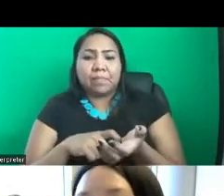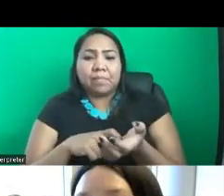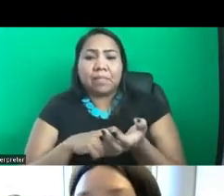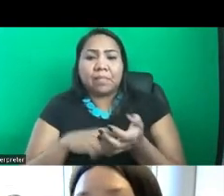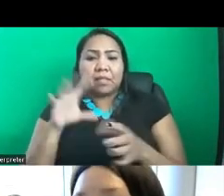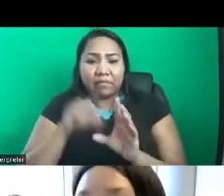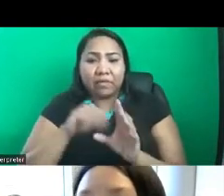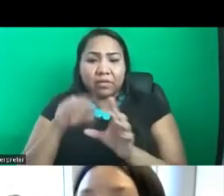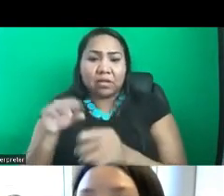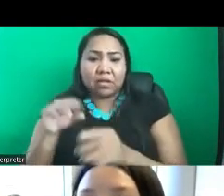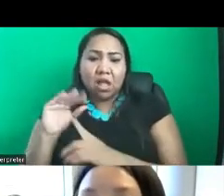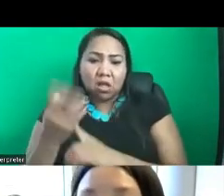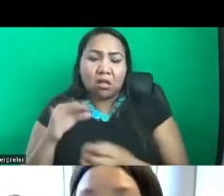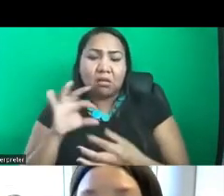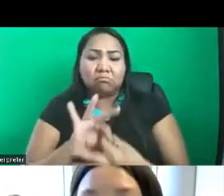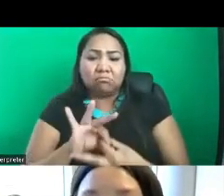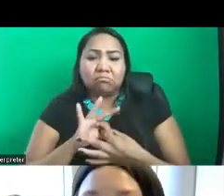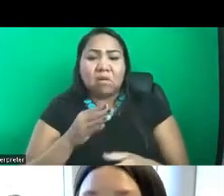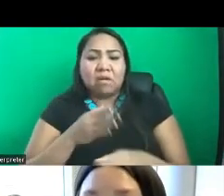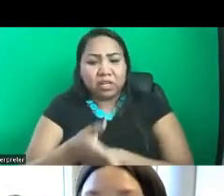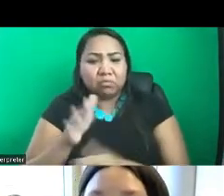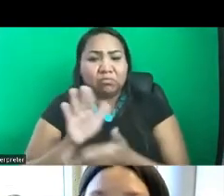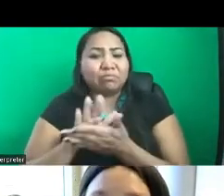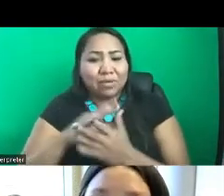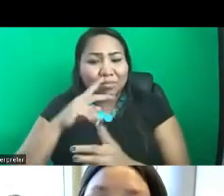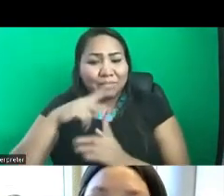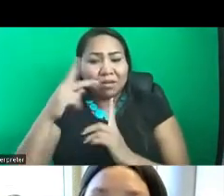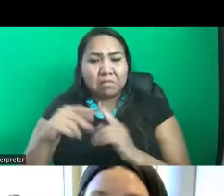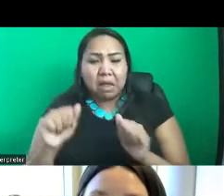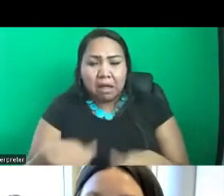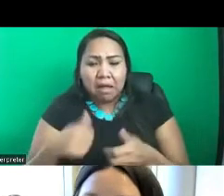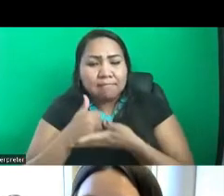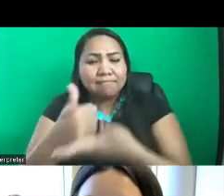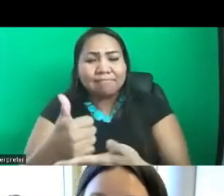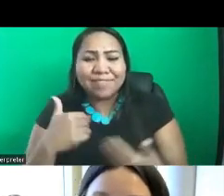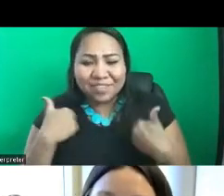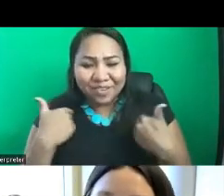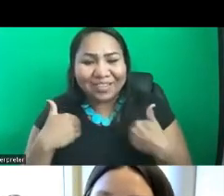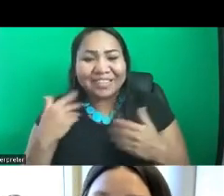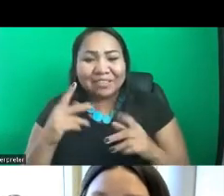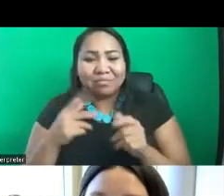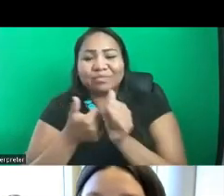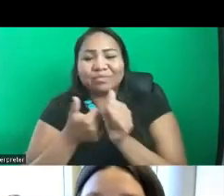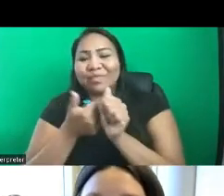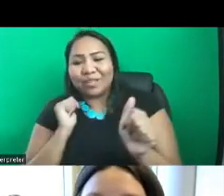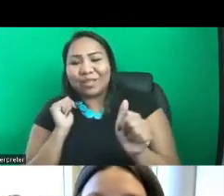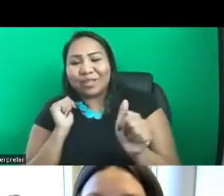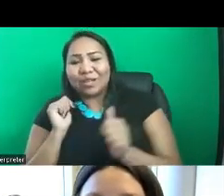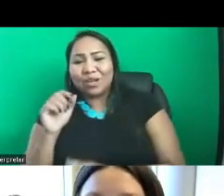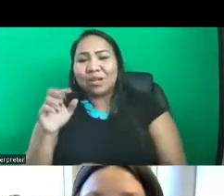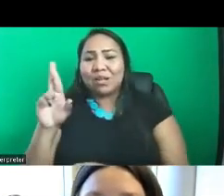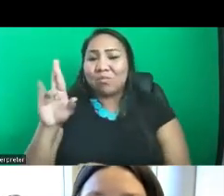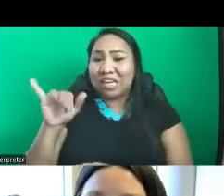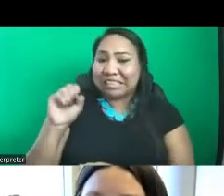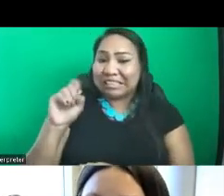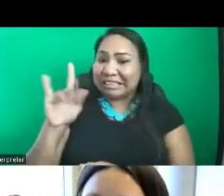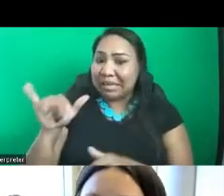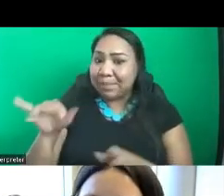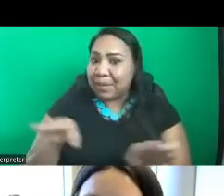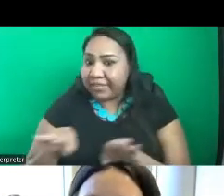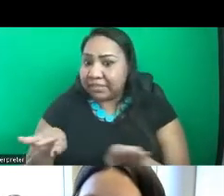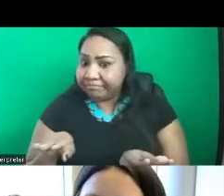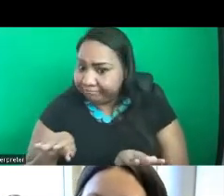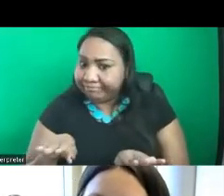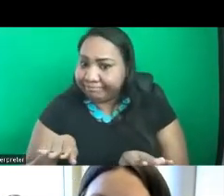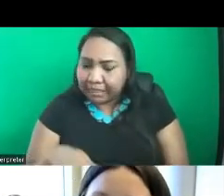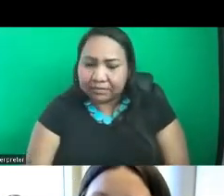grounded after-school programs can help youth avoid some of those risky behaviors. So these things are all factors